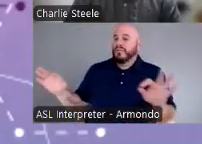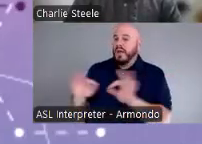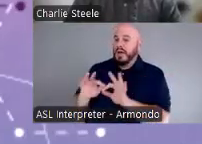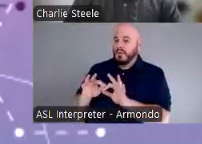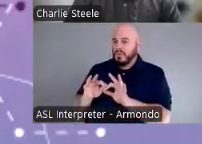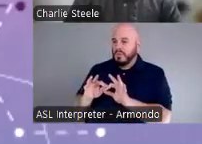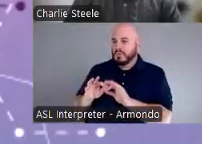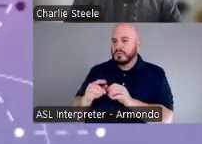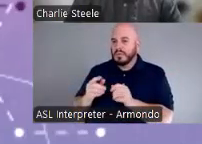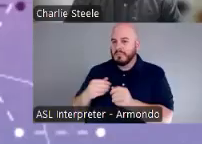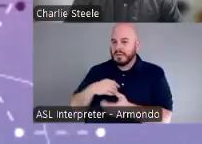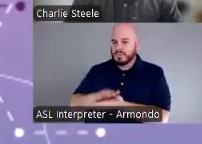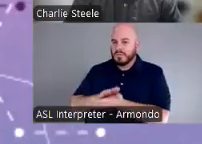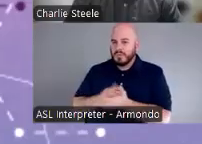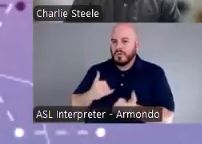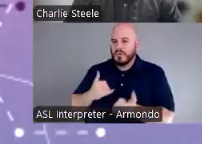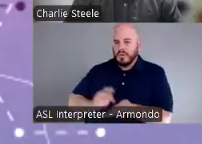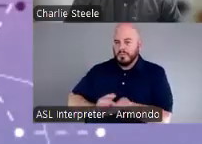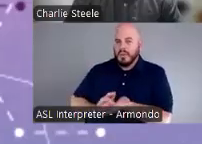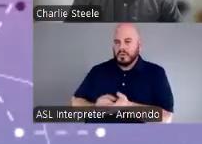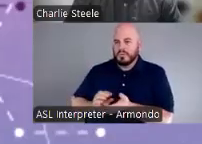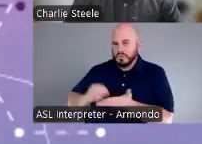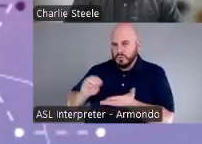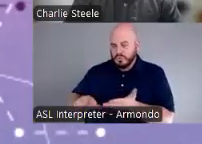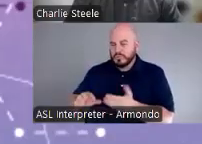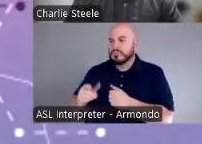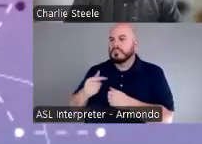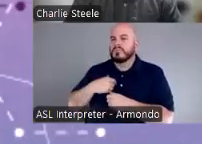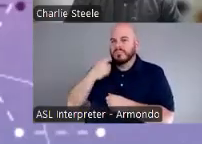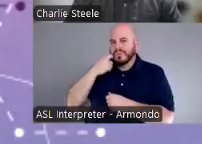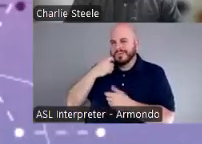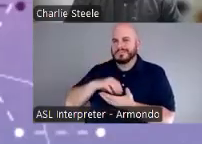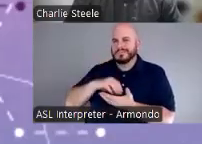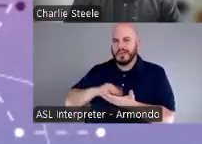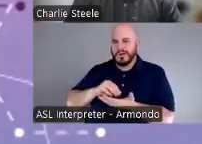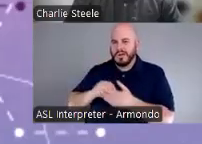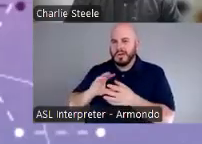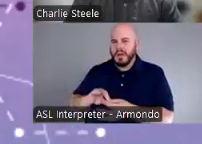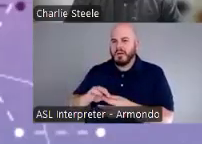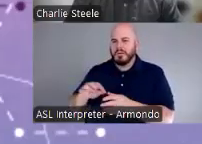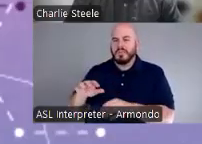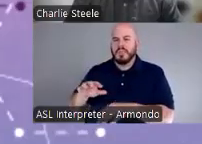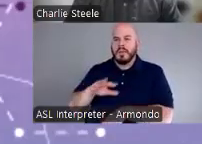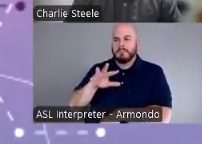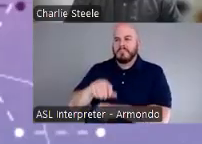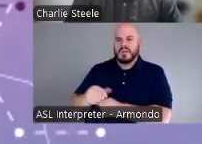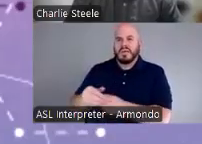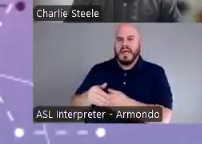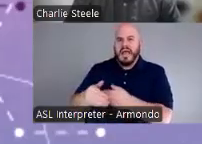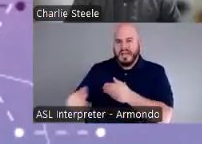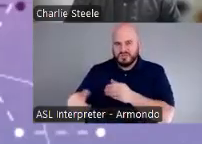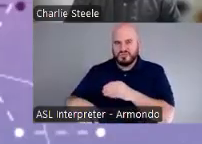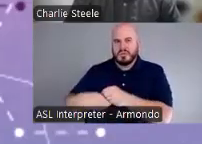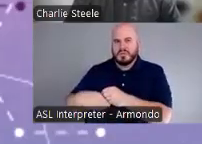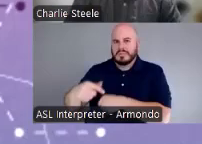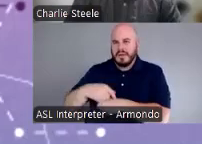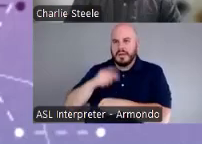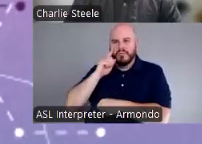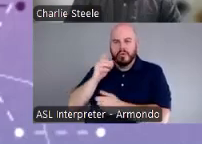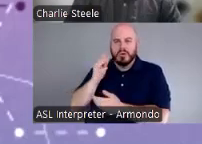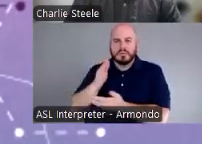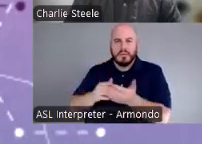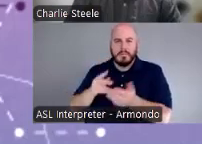schooling. I'm currently a medical student, but we were learning about booking extra time for certain patients.